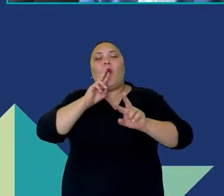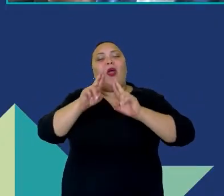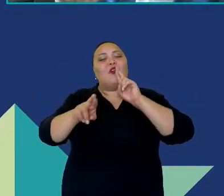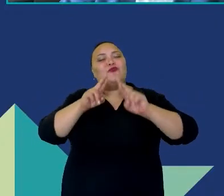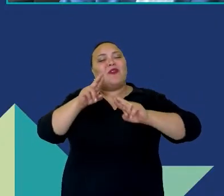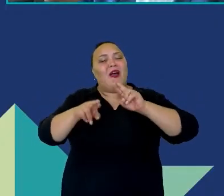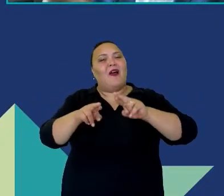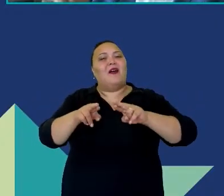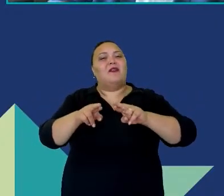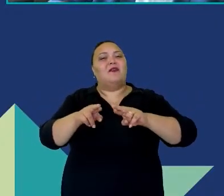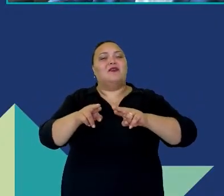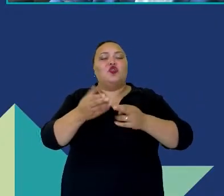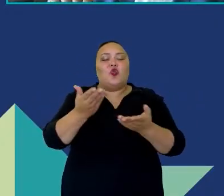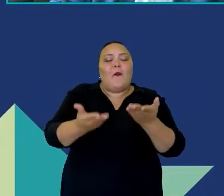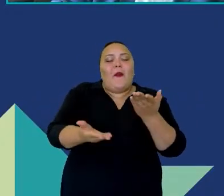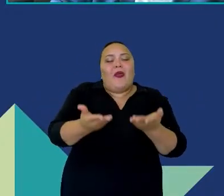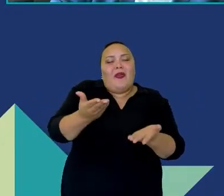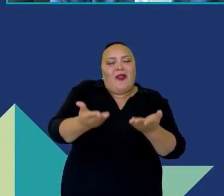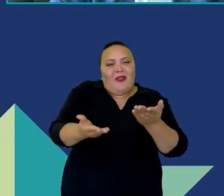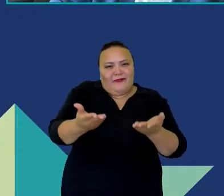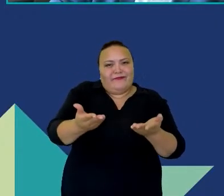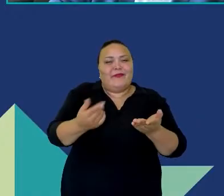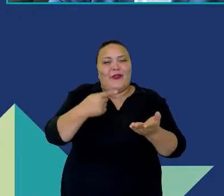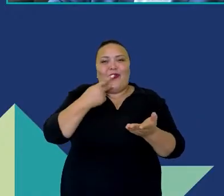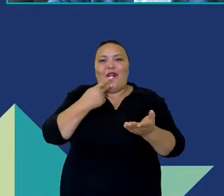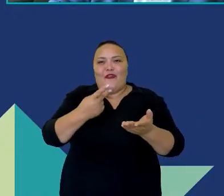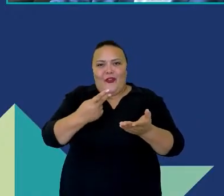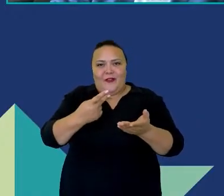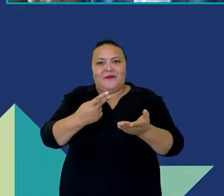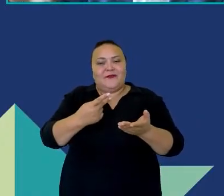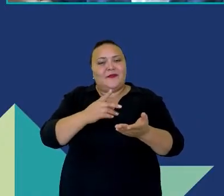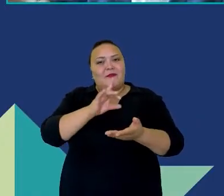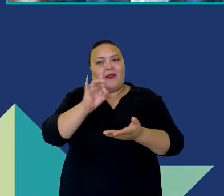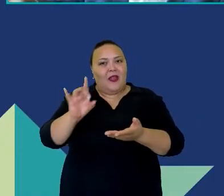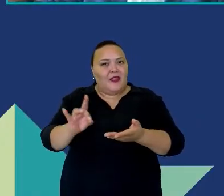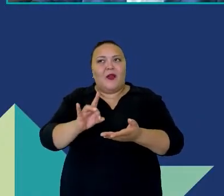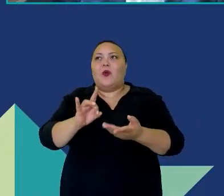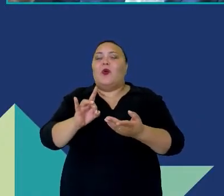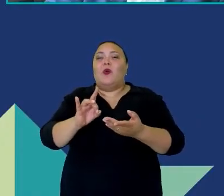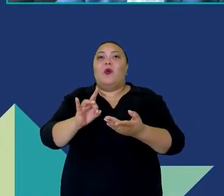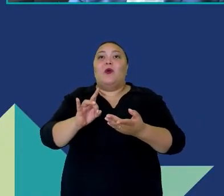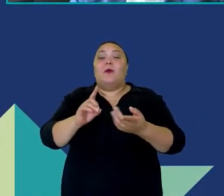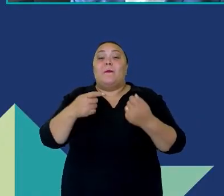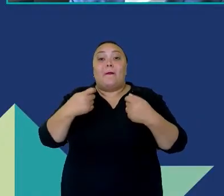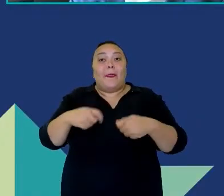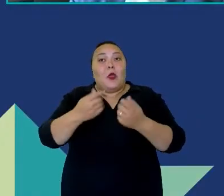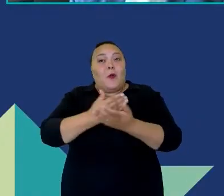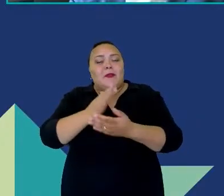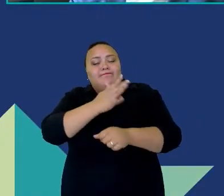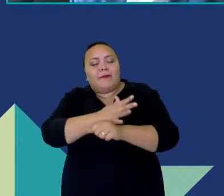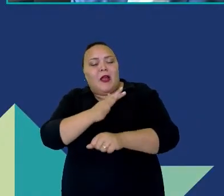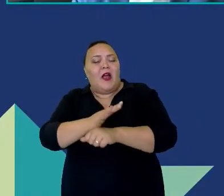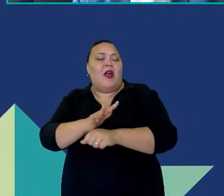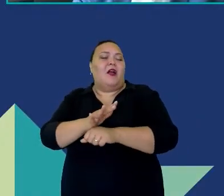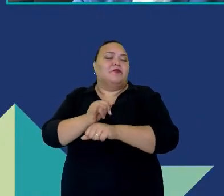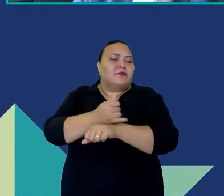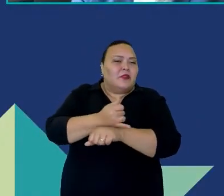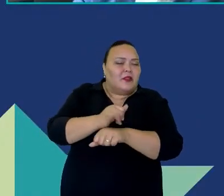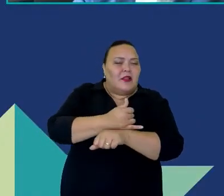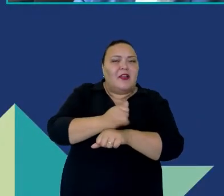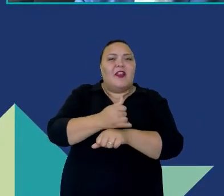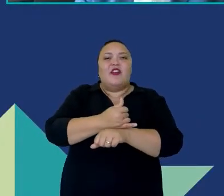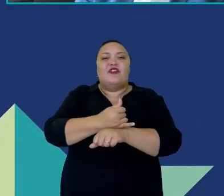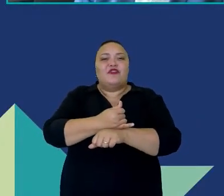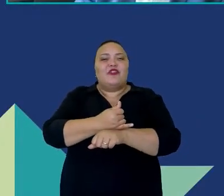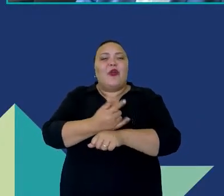slide, they need to be implemented as built. So not as a design said 10 years ago or 15 years ago, but